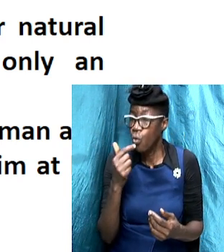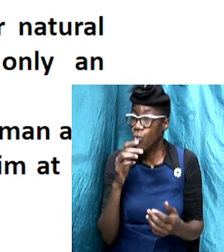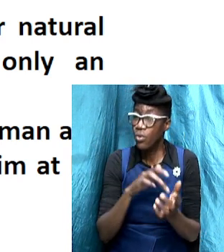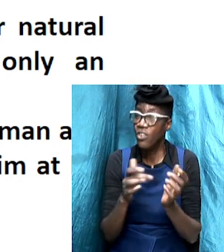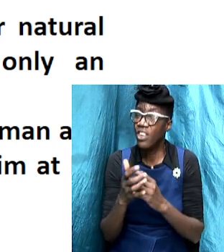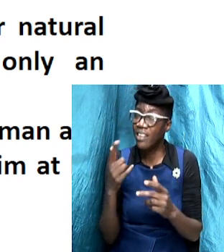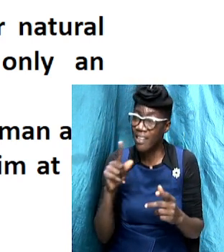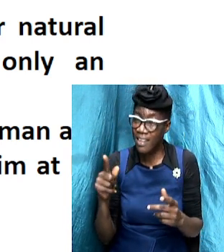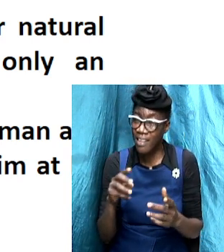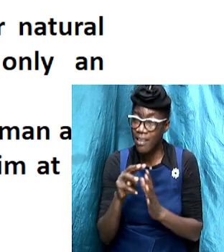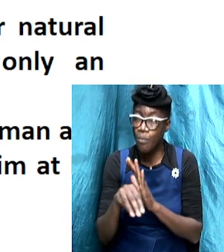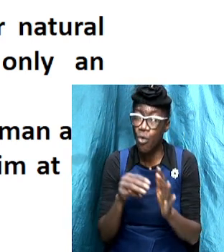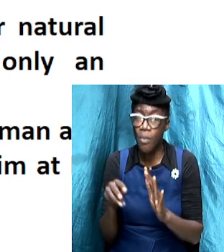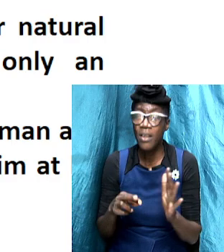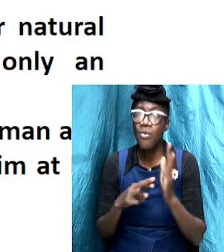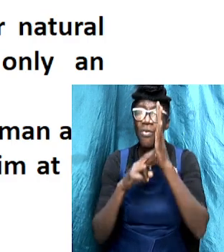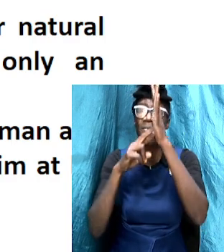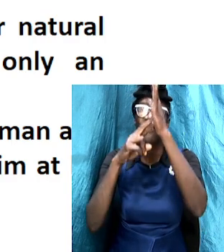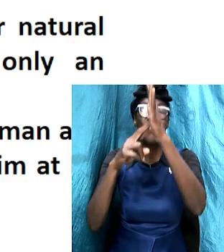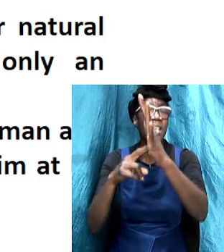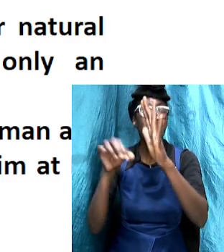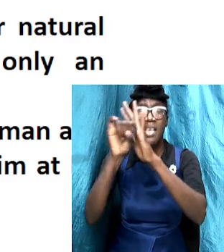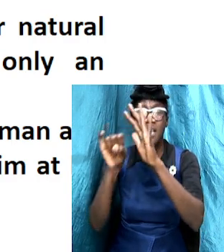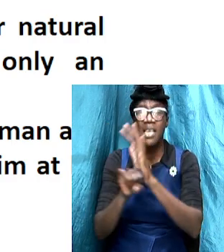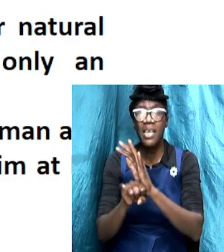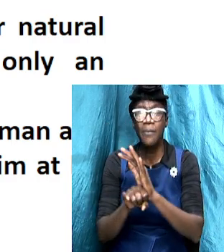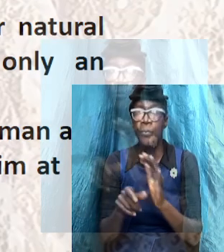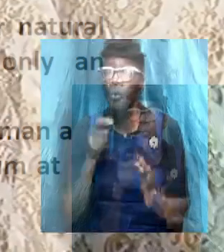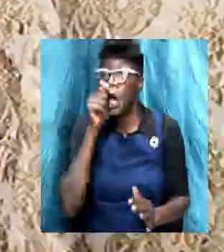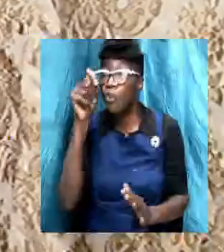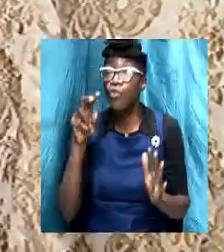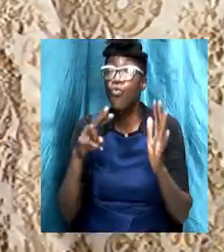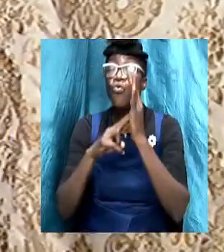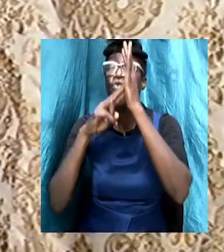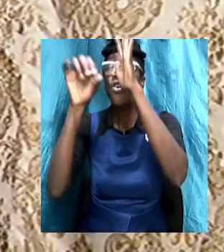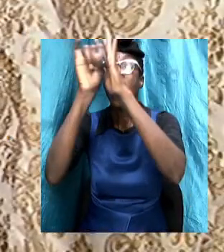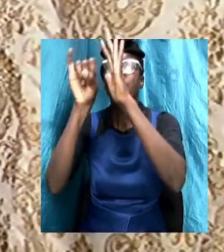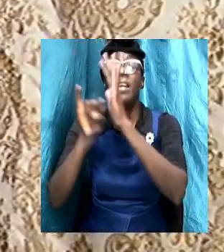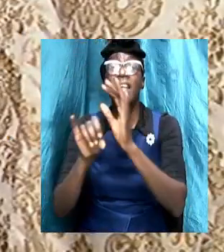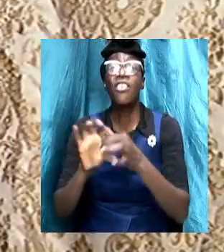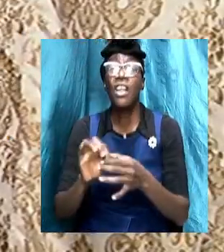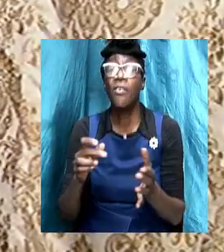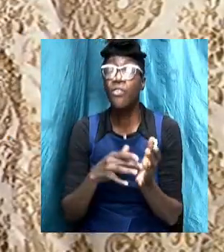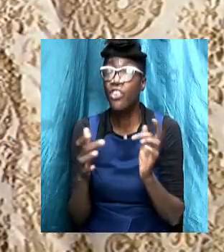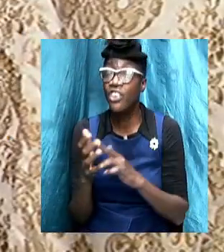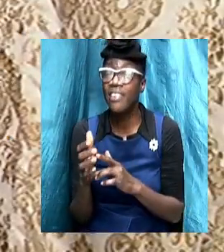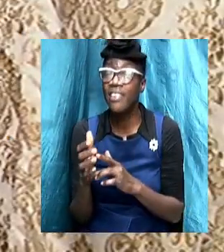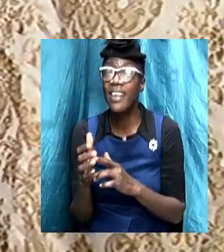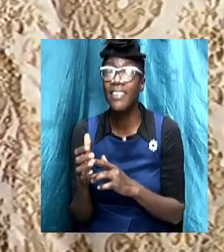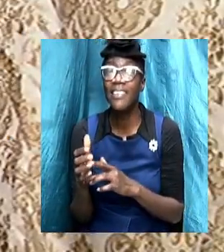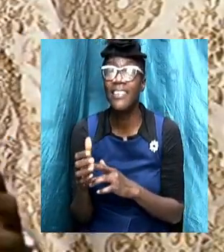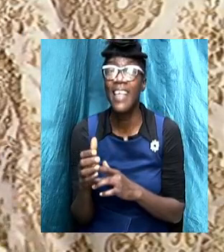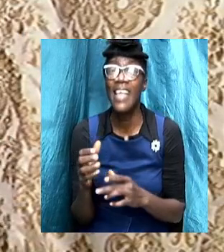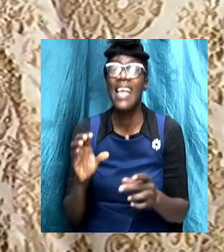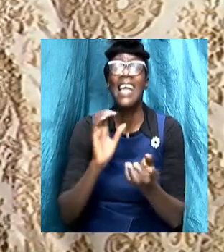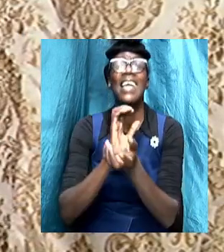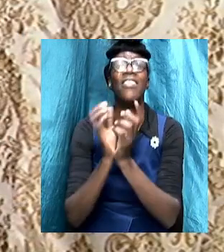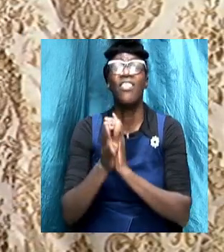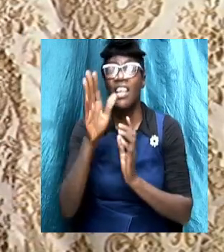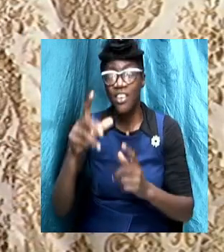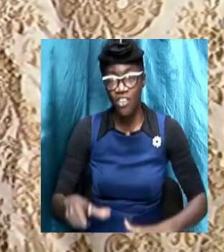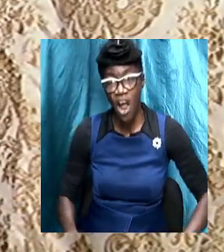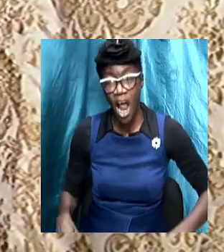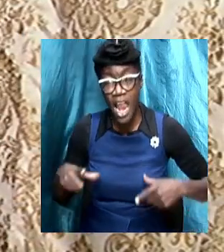into a revelation, a true revelation of Jesus, a true revelation of Jesus, it changed your life